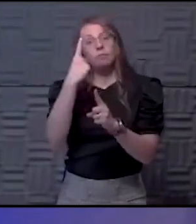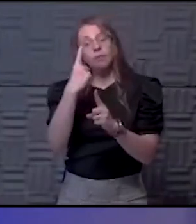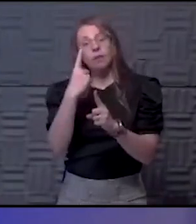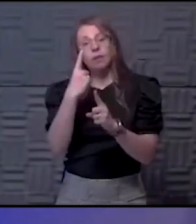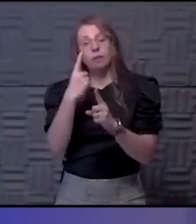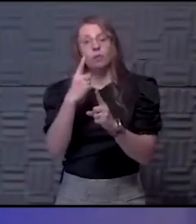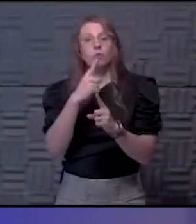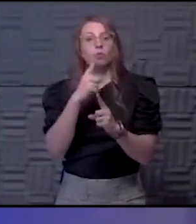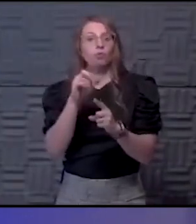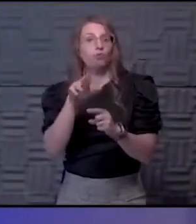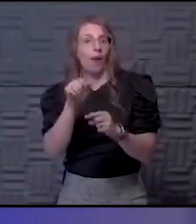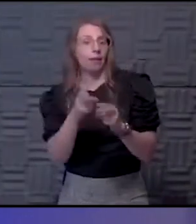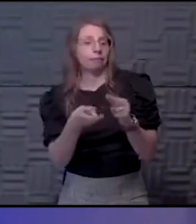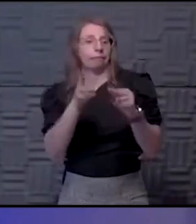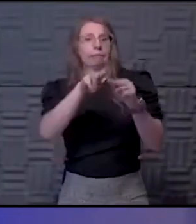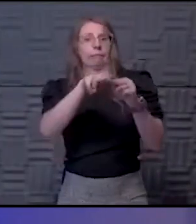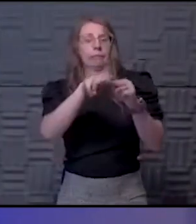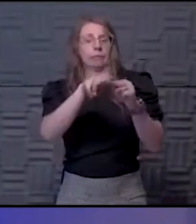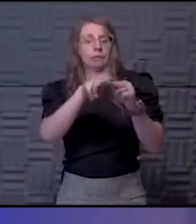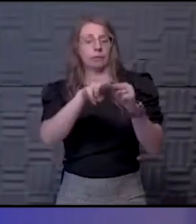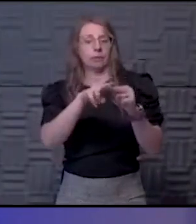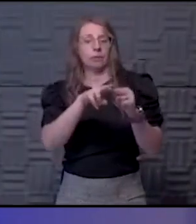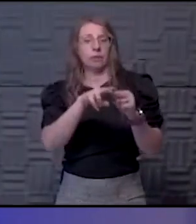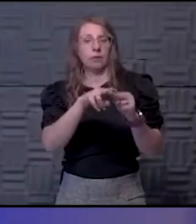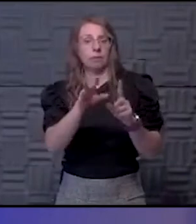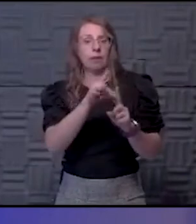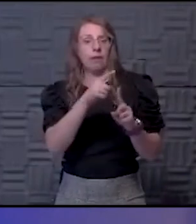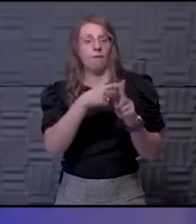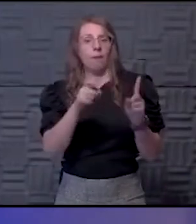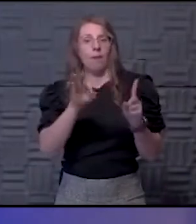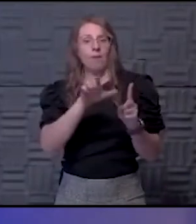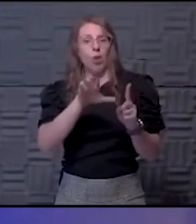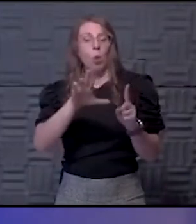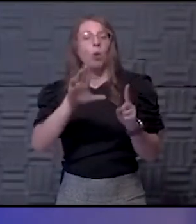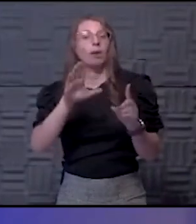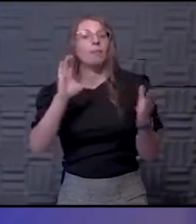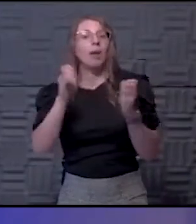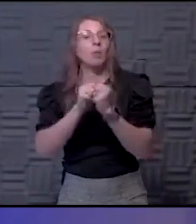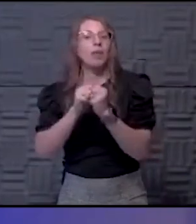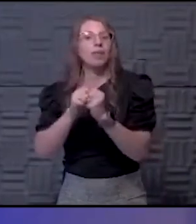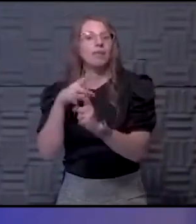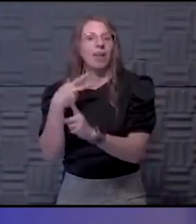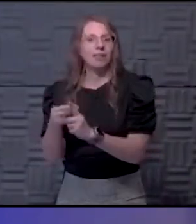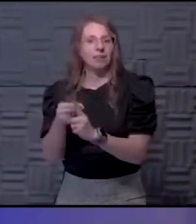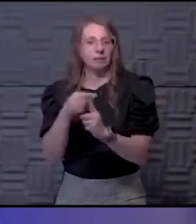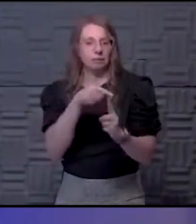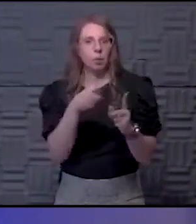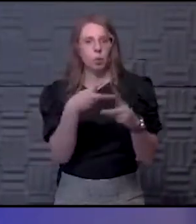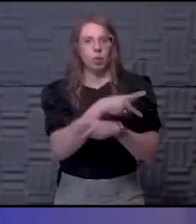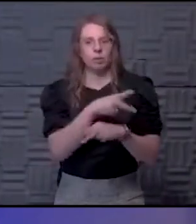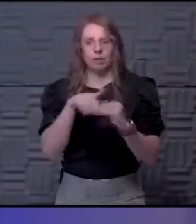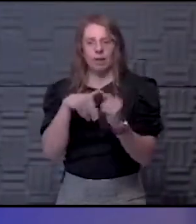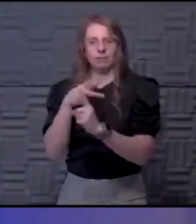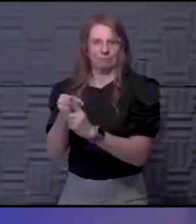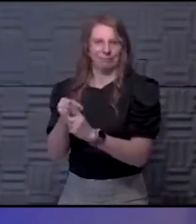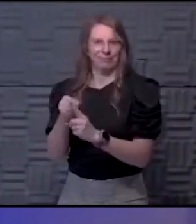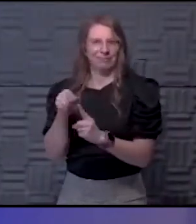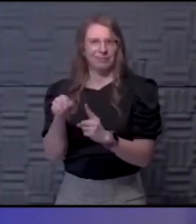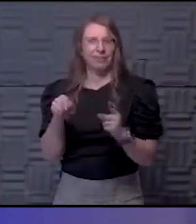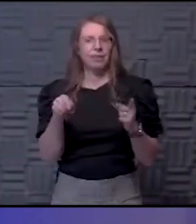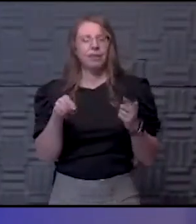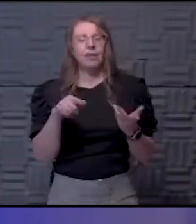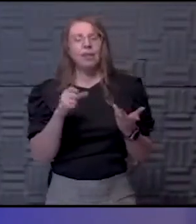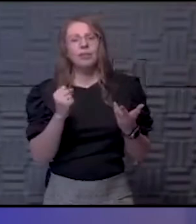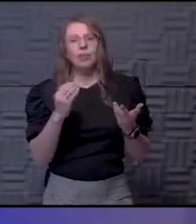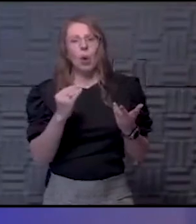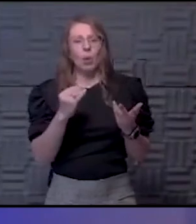getting that process and that disease from getting influenza rather than the vaccine itself. So you are actually more at risk by